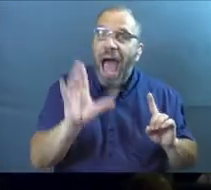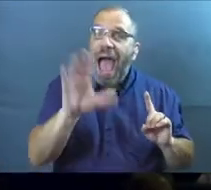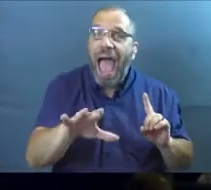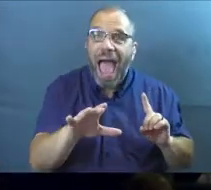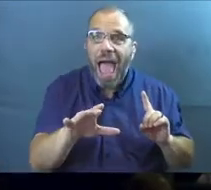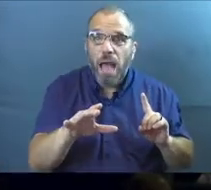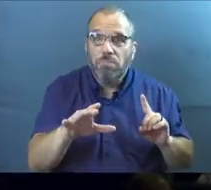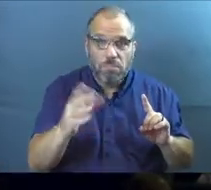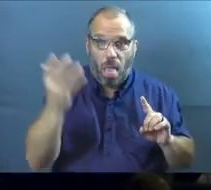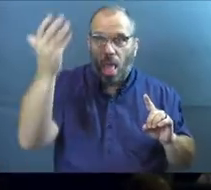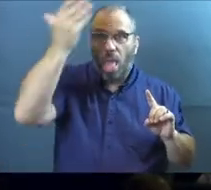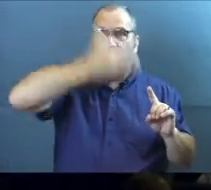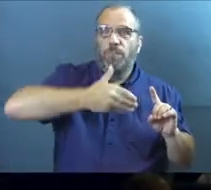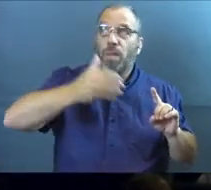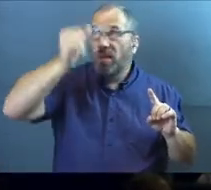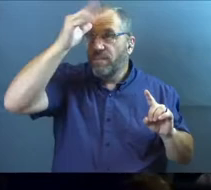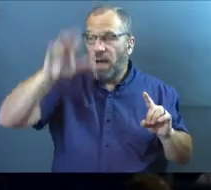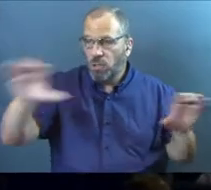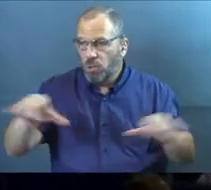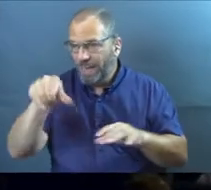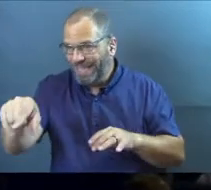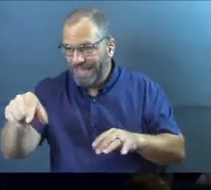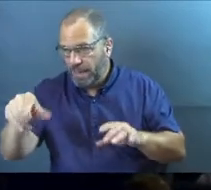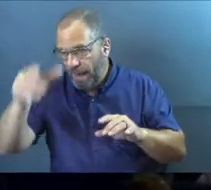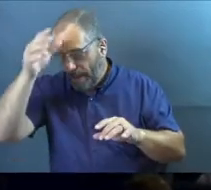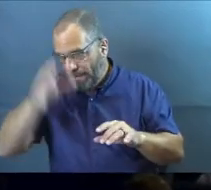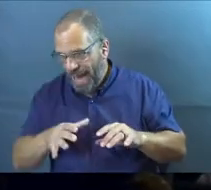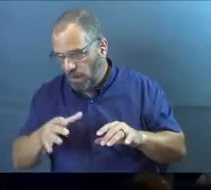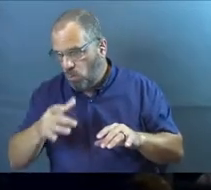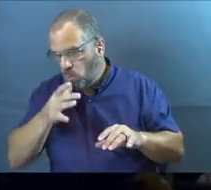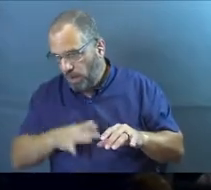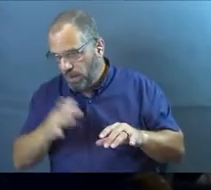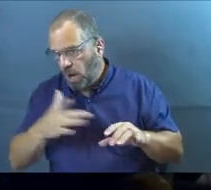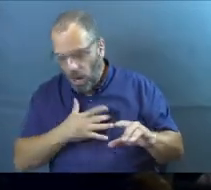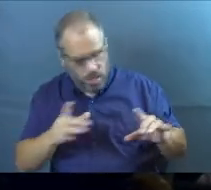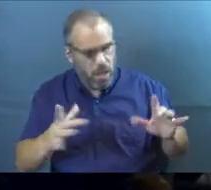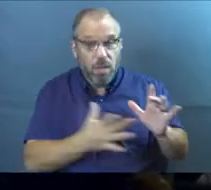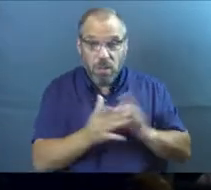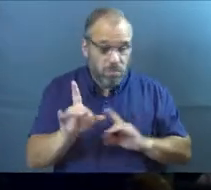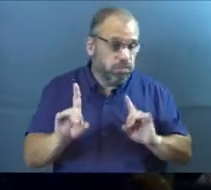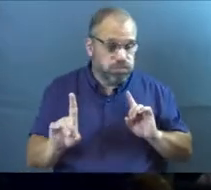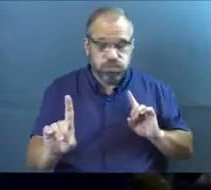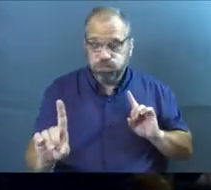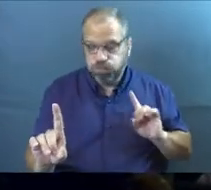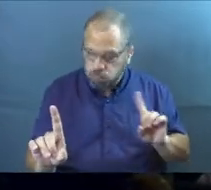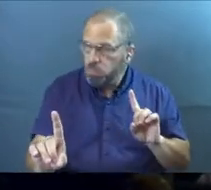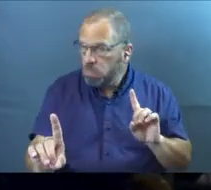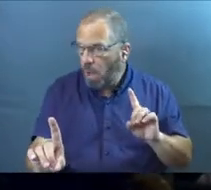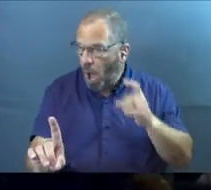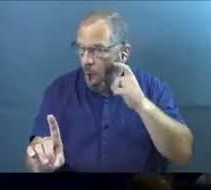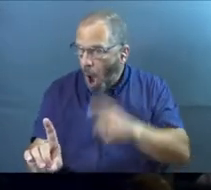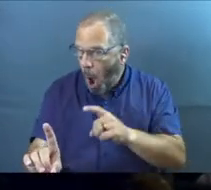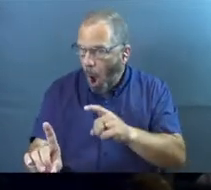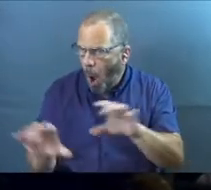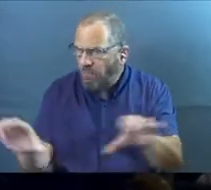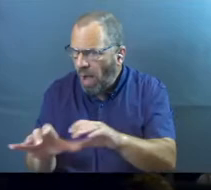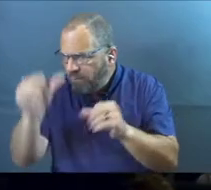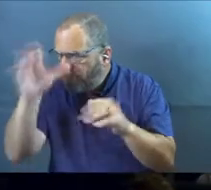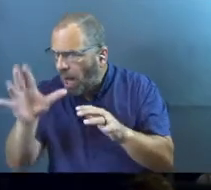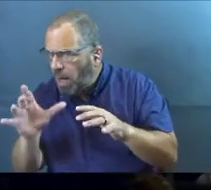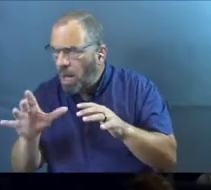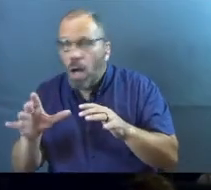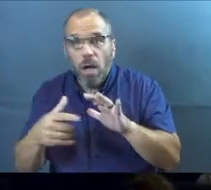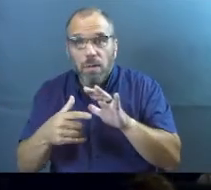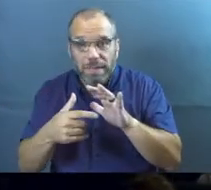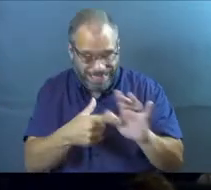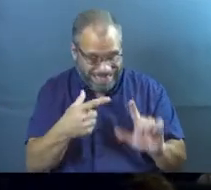been invisible, right? The Father's been doing this thing in this person. It's been invisible. Jesus is walking along, and all of a sudden he sees the activity of the Father.